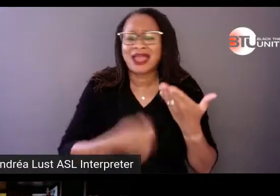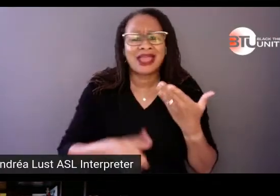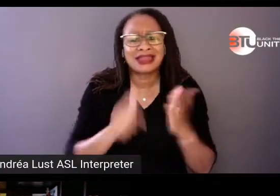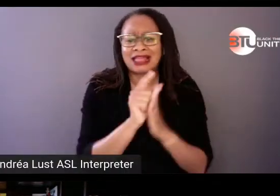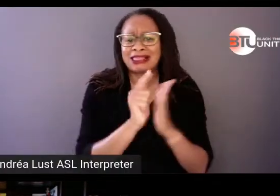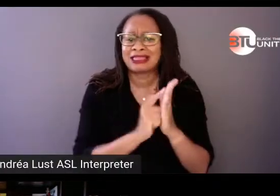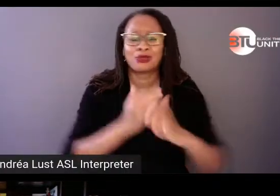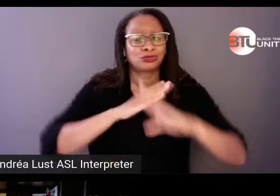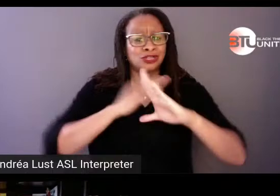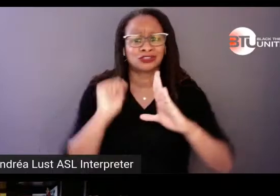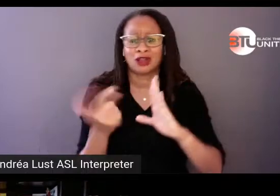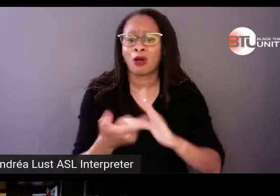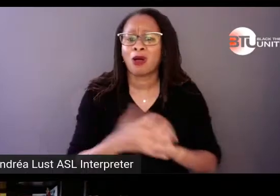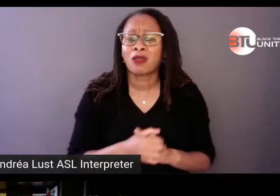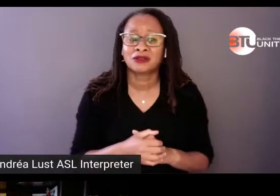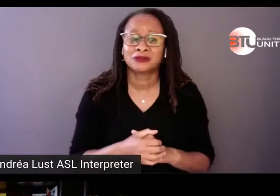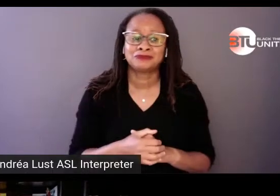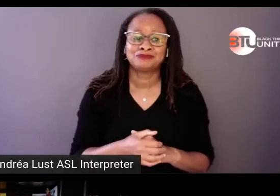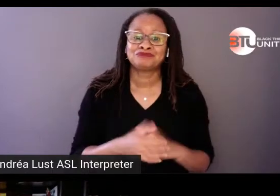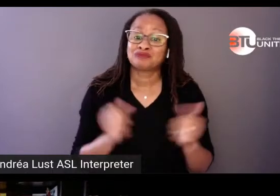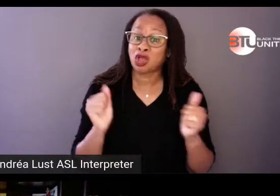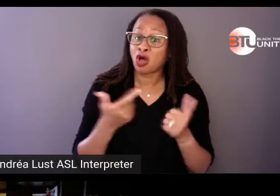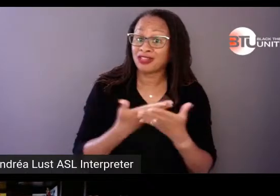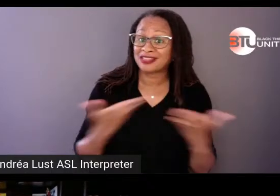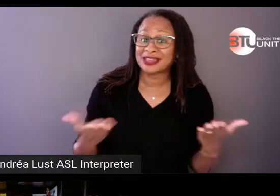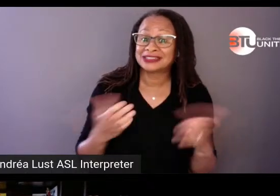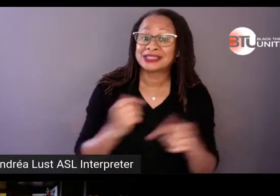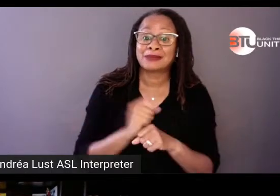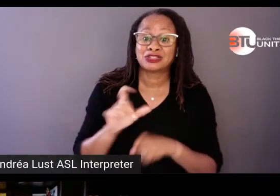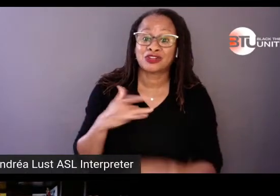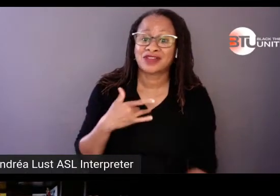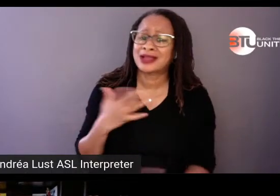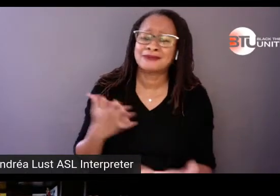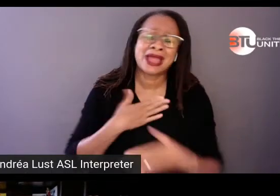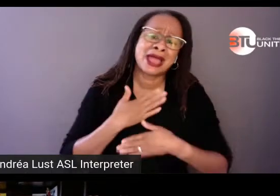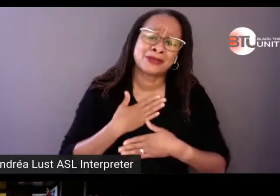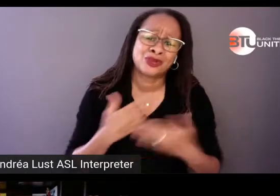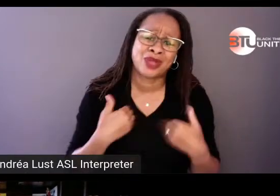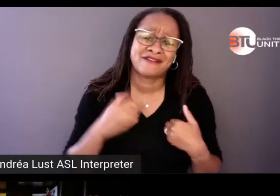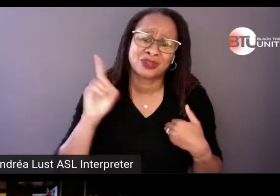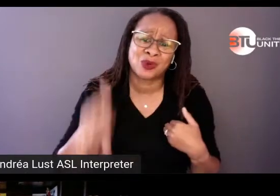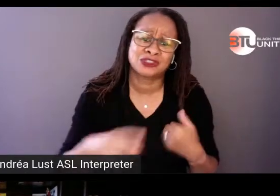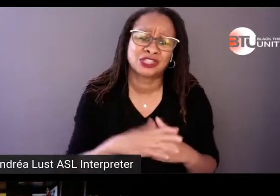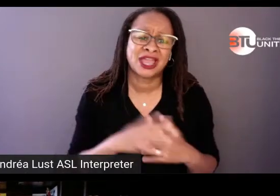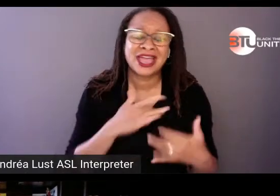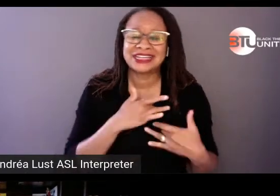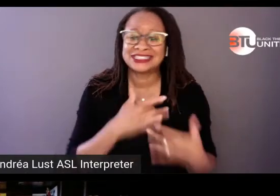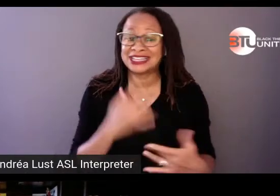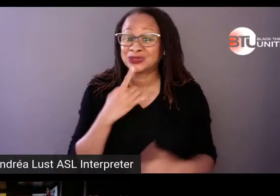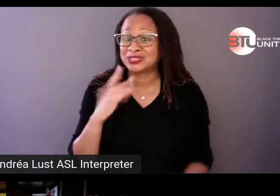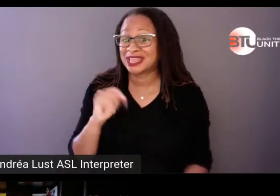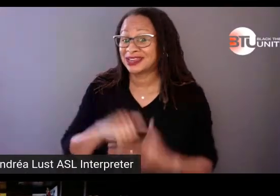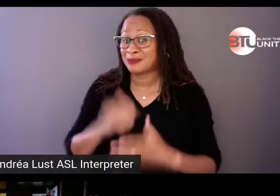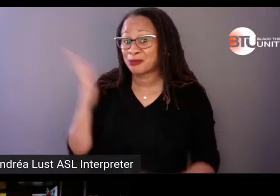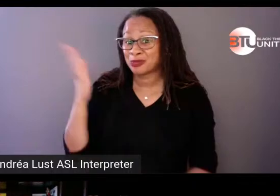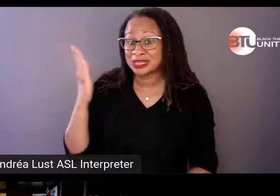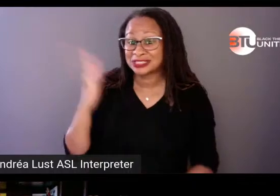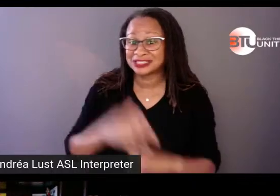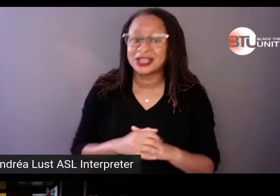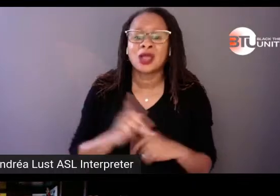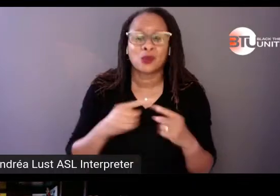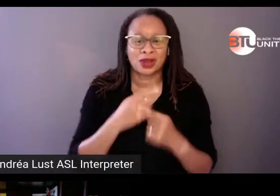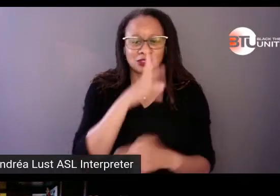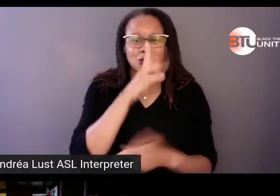Well, what it does, all of these things make you feel, I'm so glad you asked that question because I usually say it in my, when I talk to